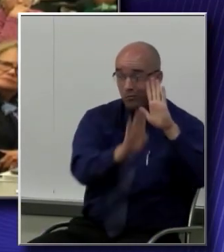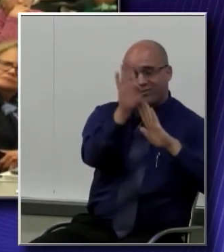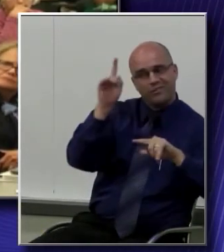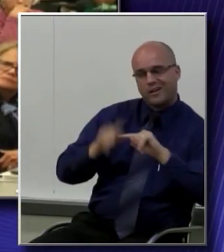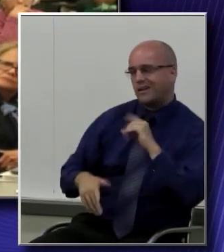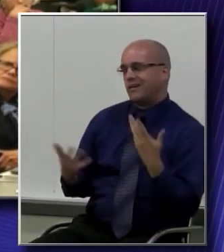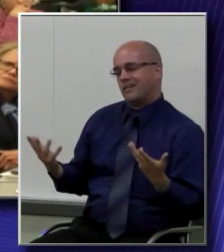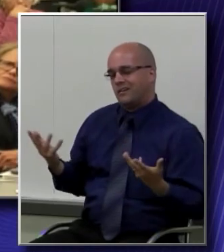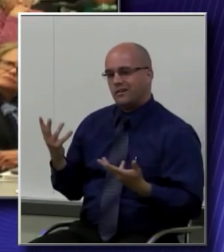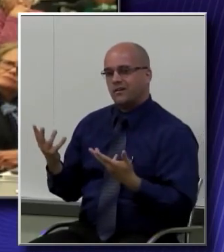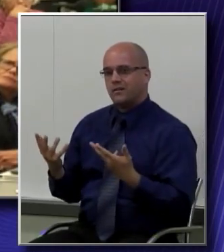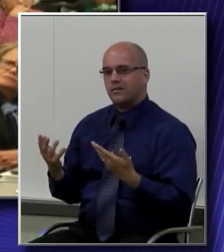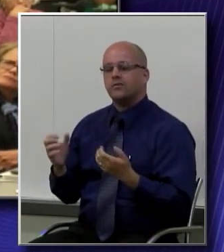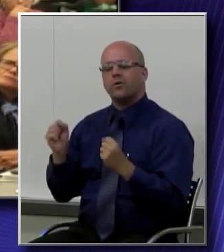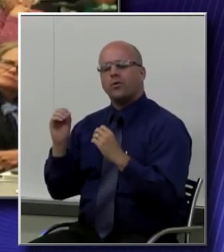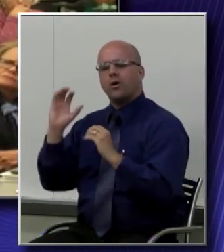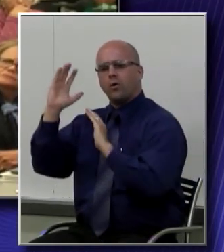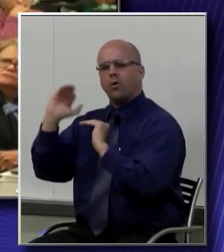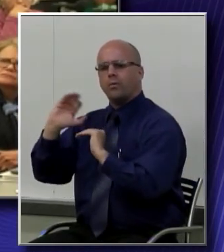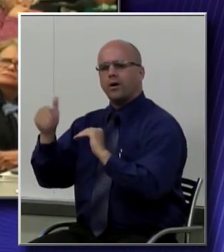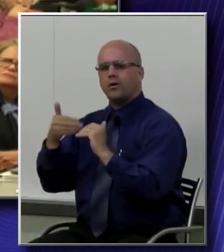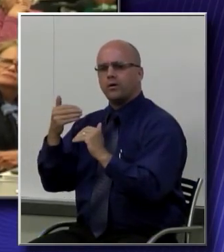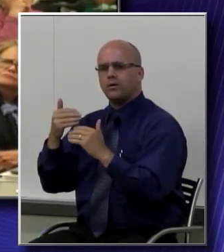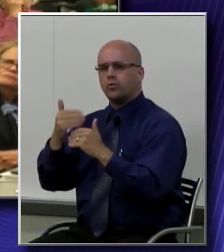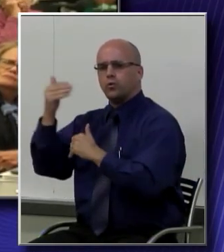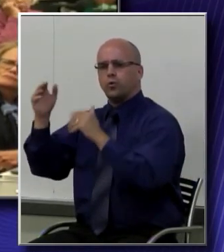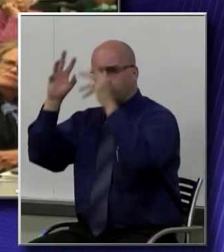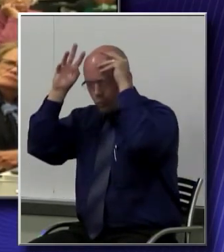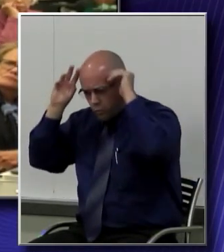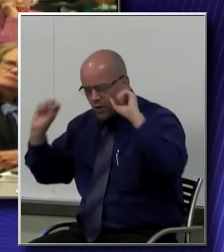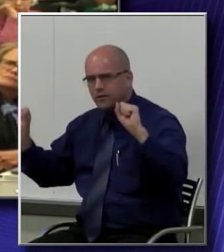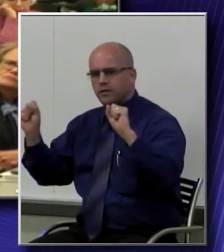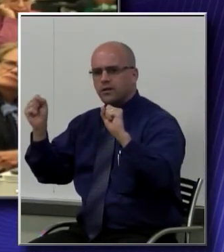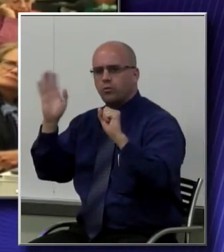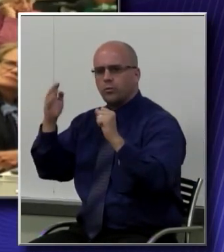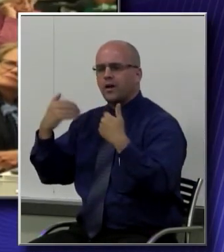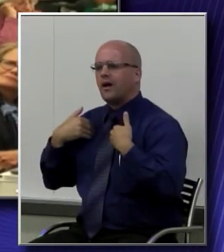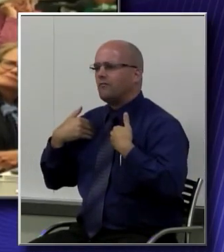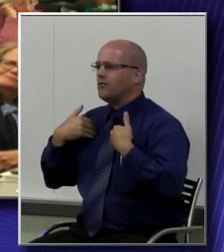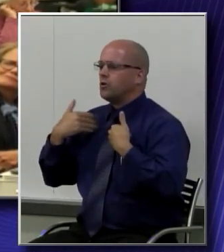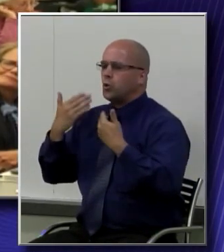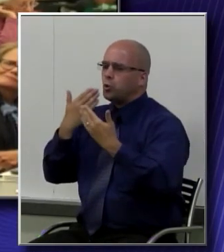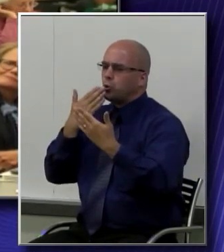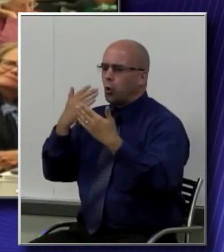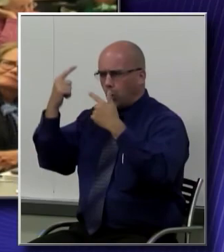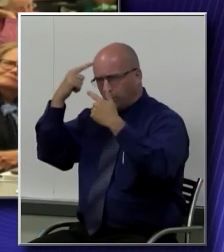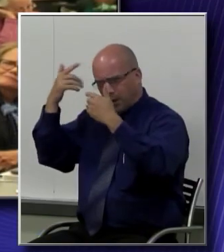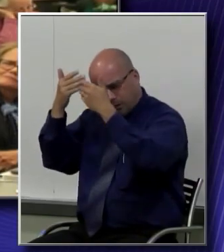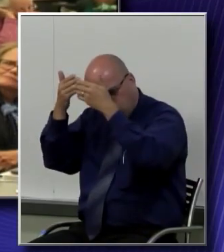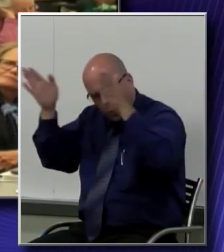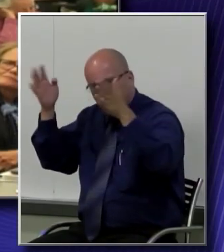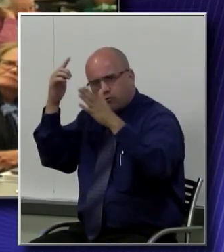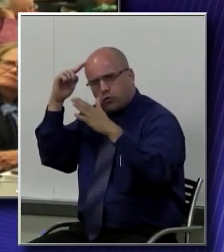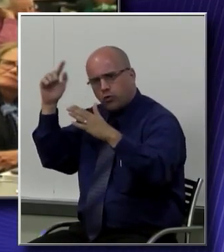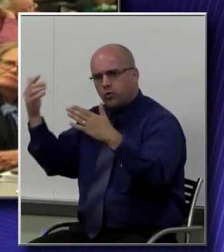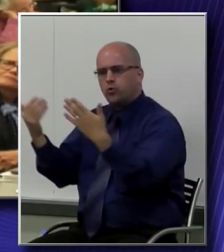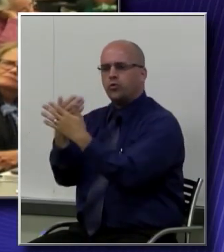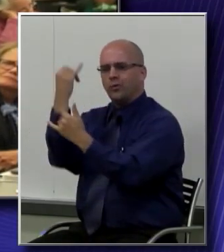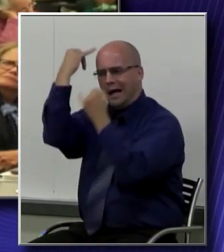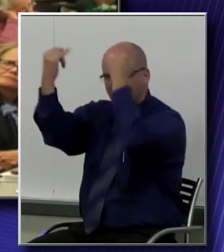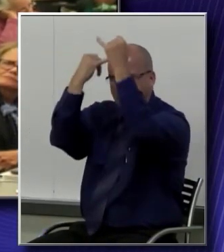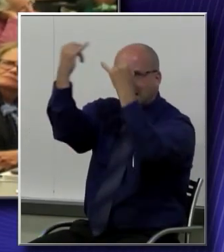And I hope that our next president will also be open to new ideas of growth and accept the input of